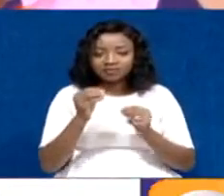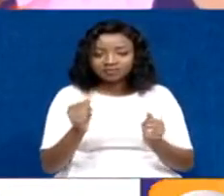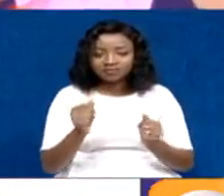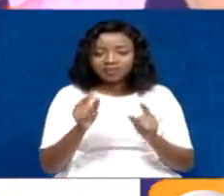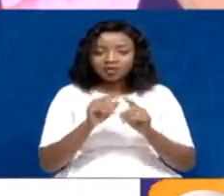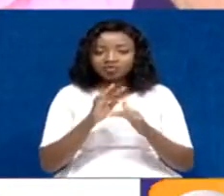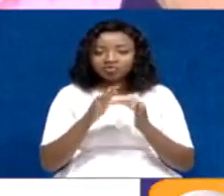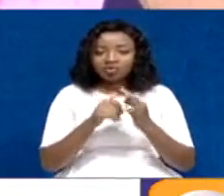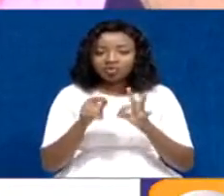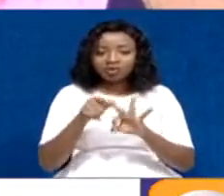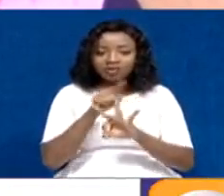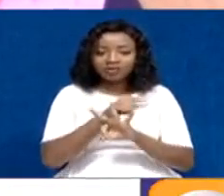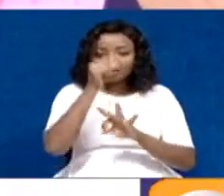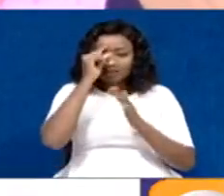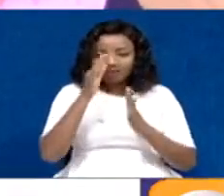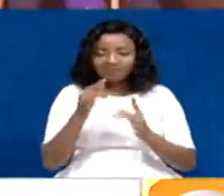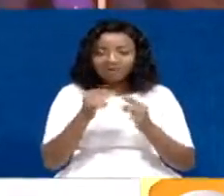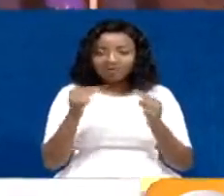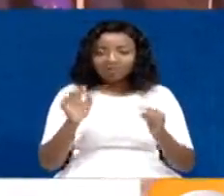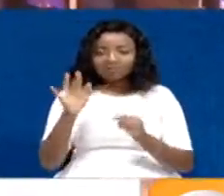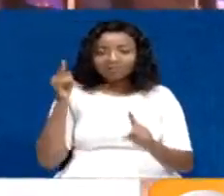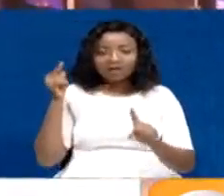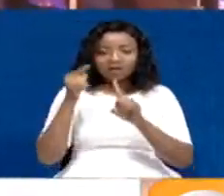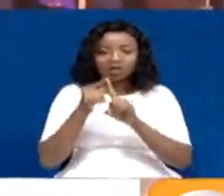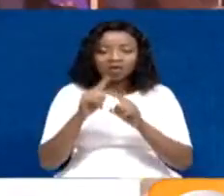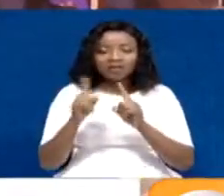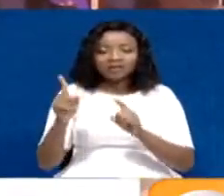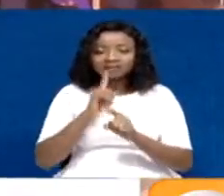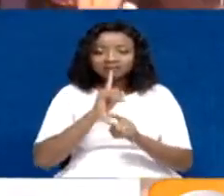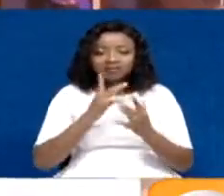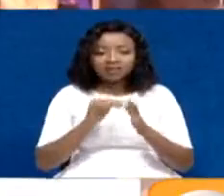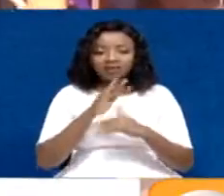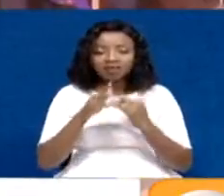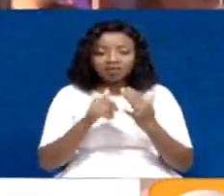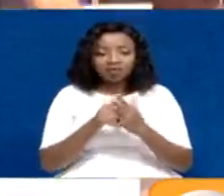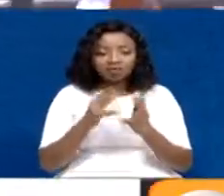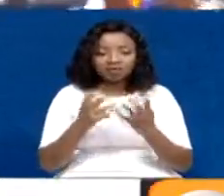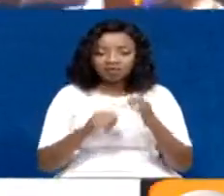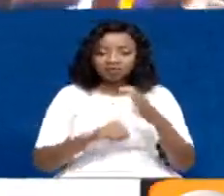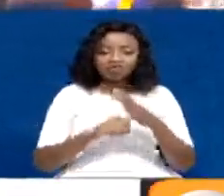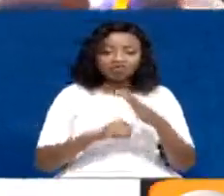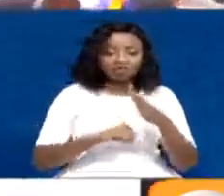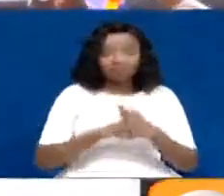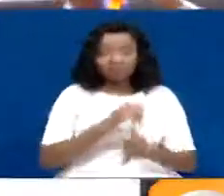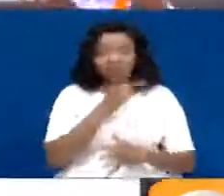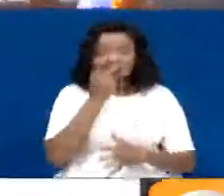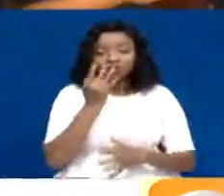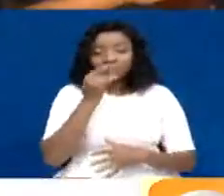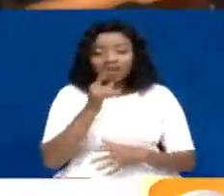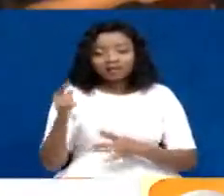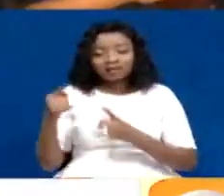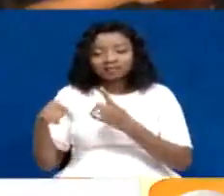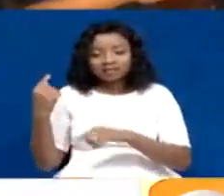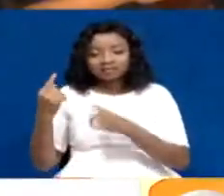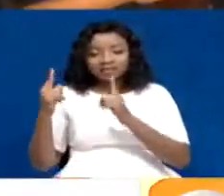With all the three governors from the region opposing his bid, Kalonzo says they all owe their success to him and he won't back down.